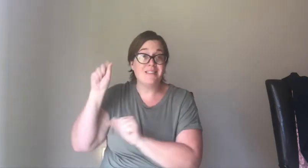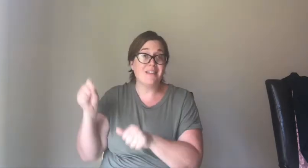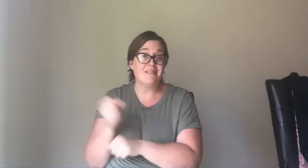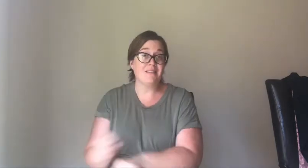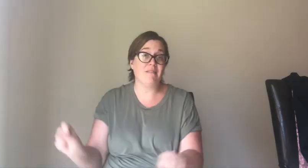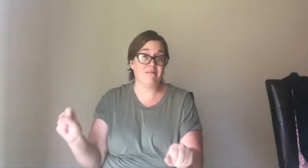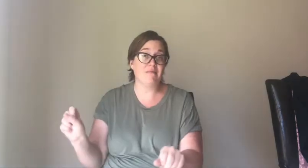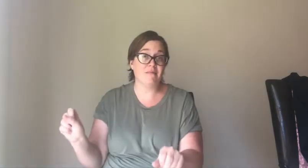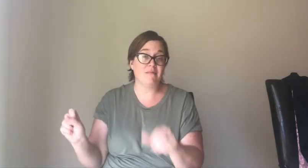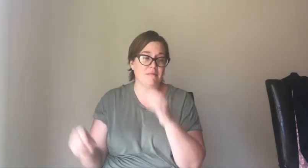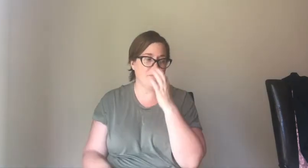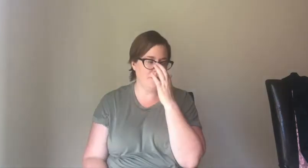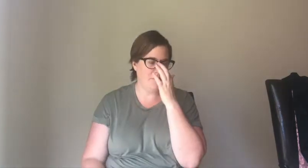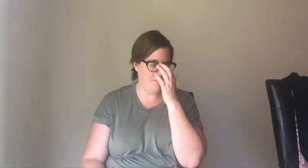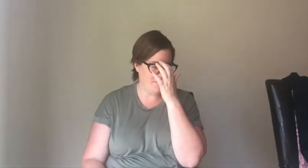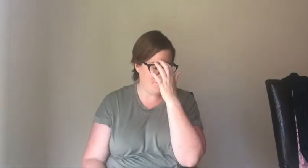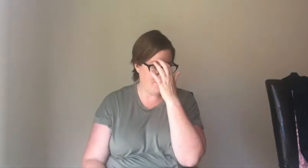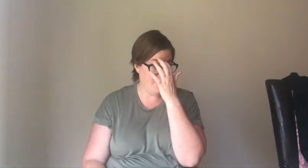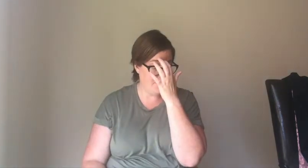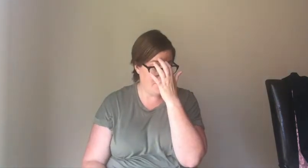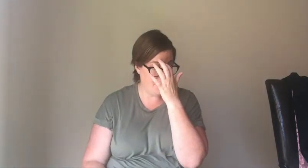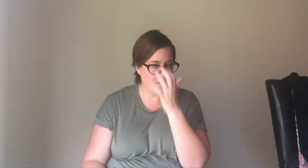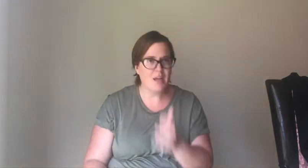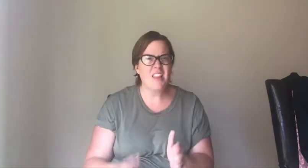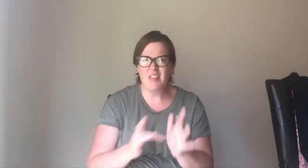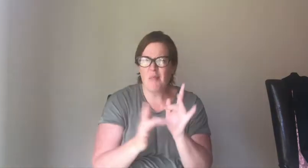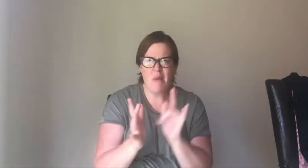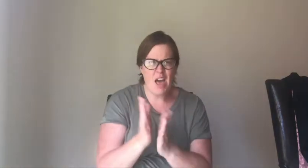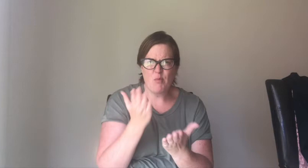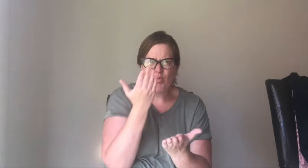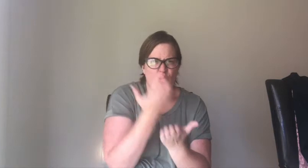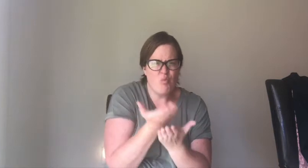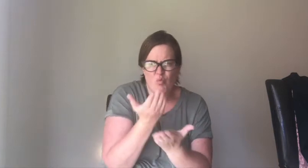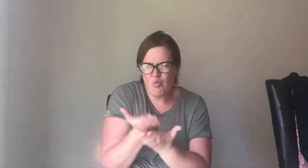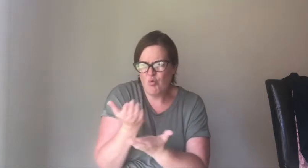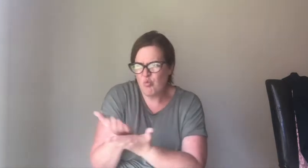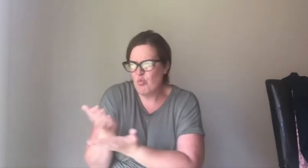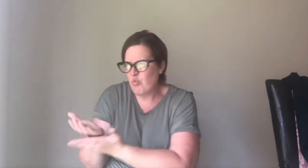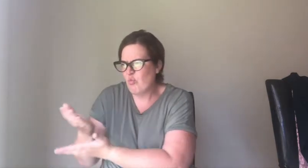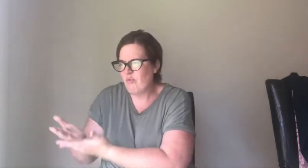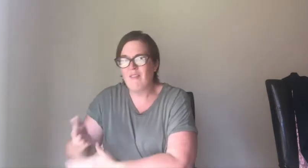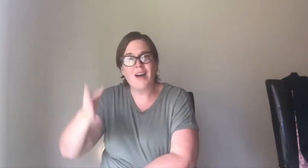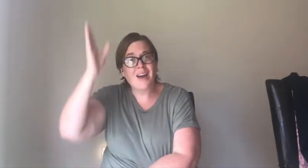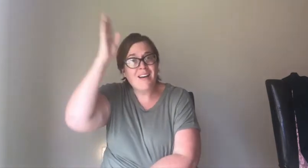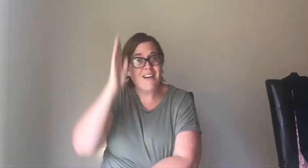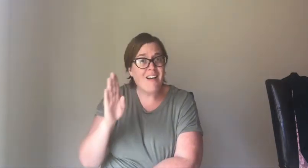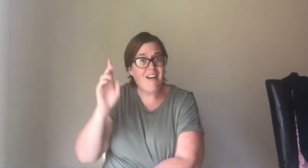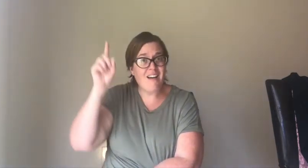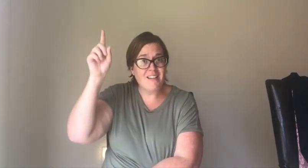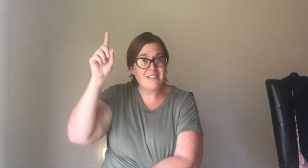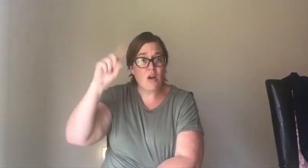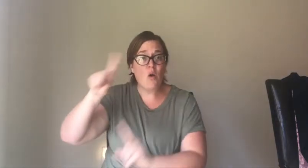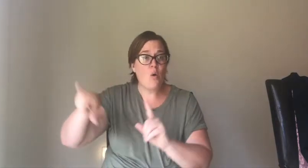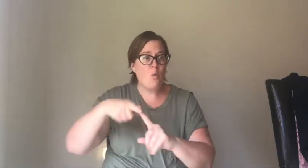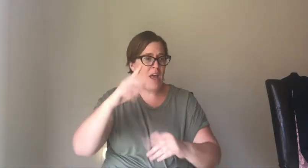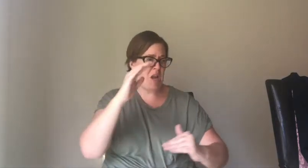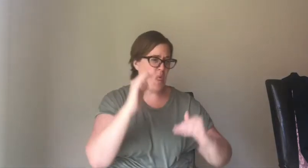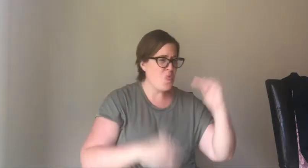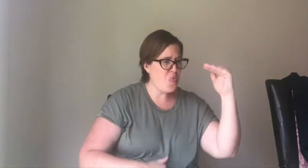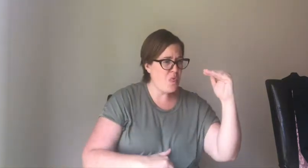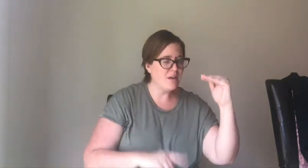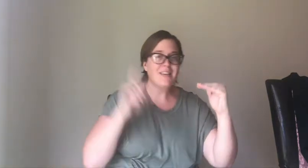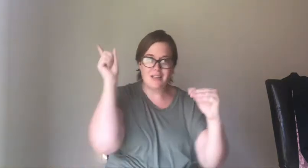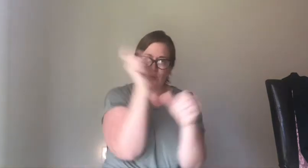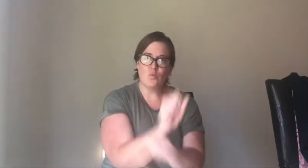their trust in him and who are not afraid to be different, even in the midst of an unjust system. The point is that God has